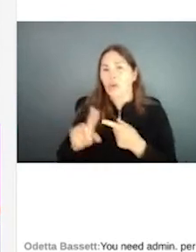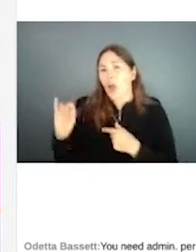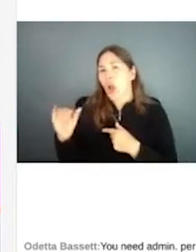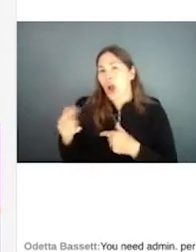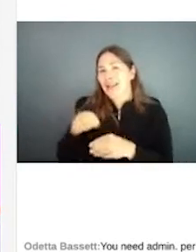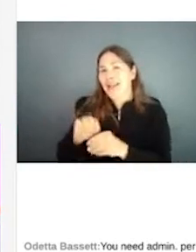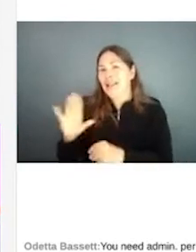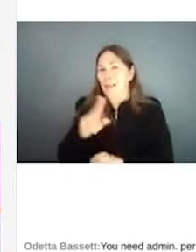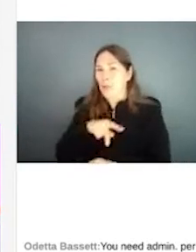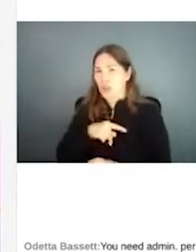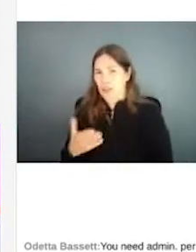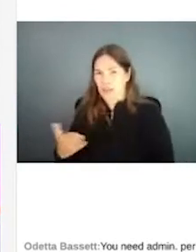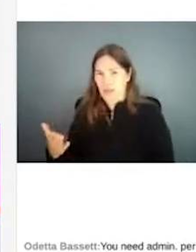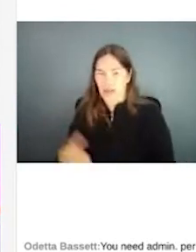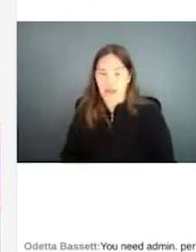personal devices.